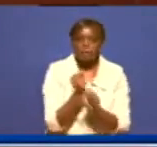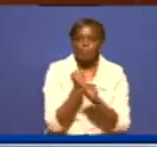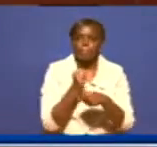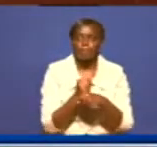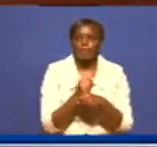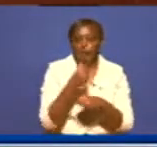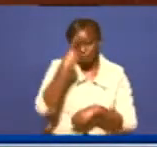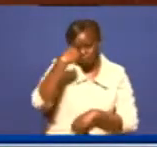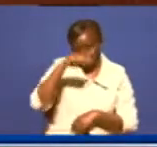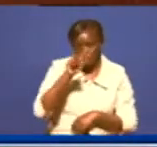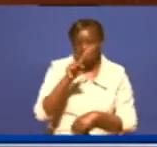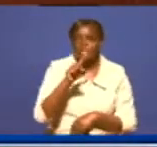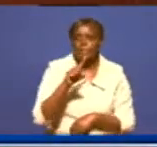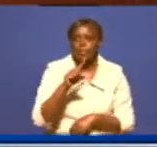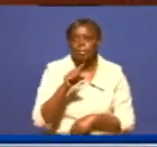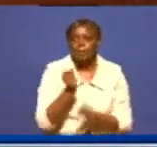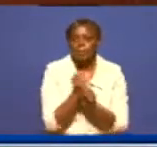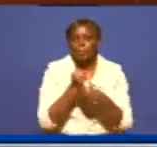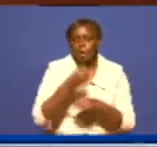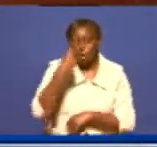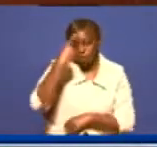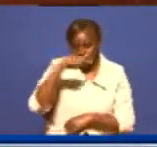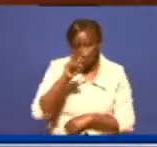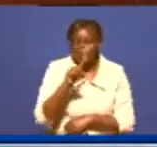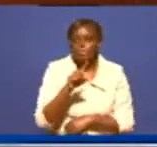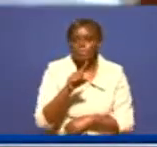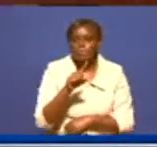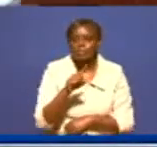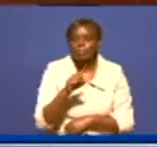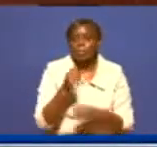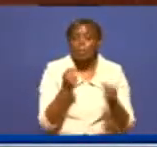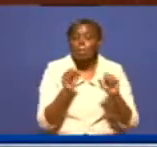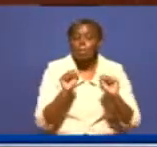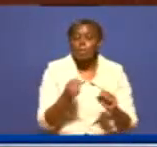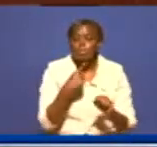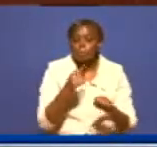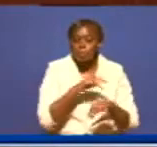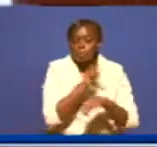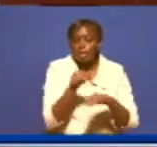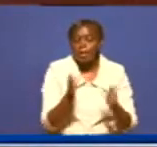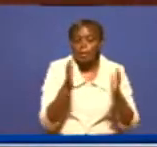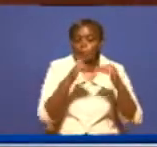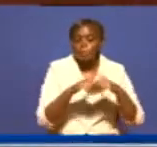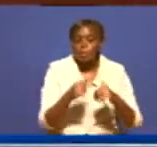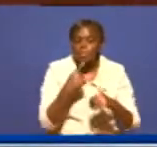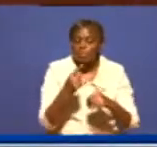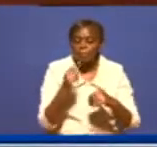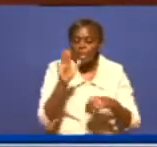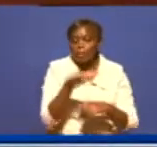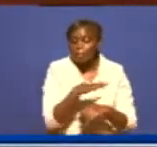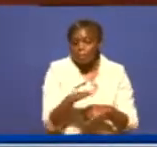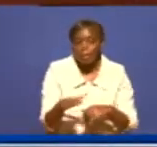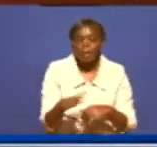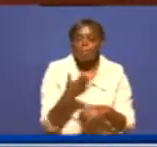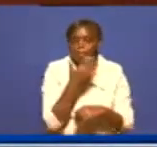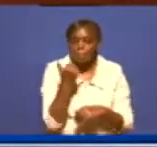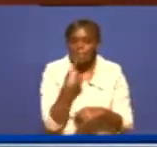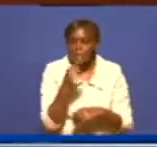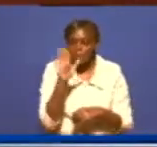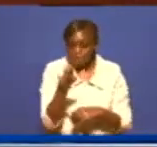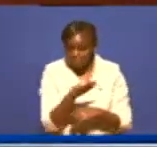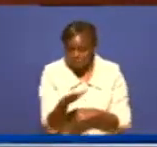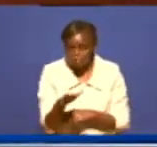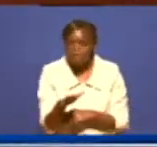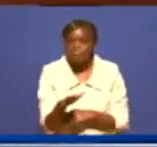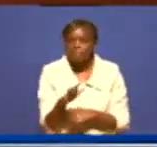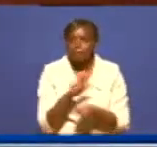policy, is making policy. So they might say National Assembly, but why don't they say Parliament? And I think Majority Leader will